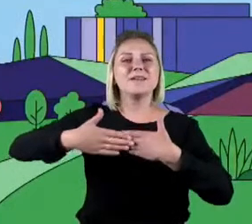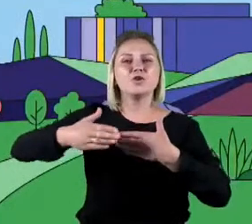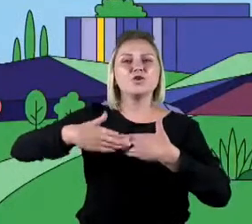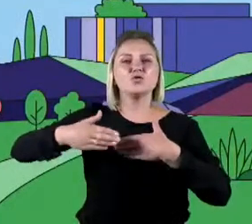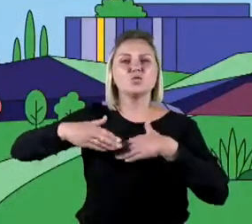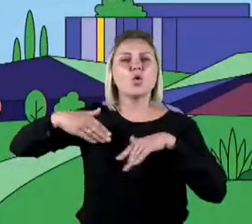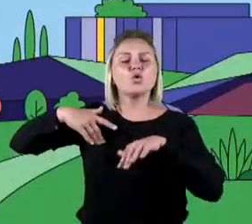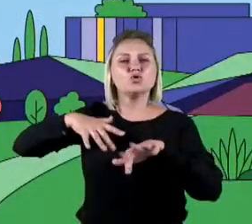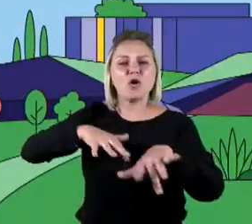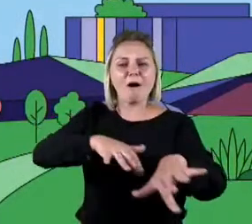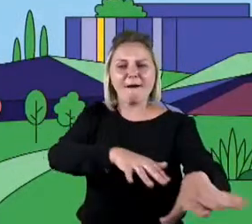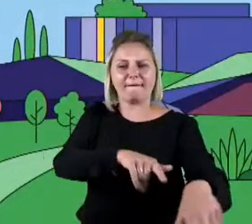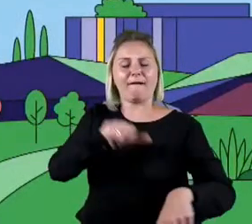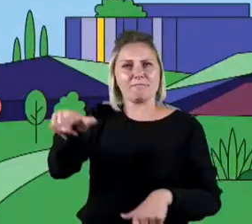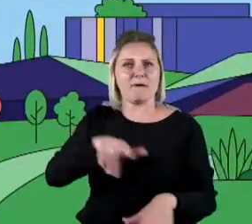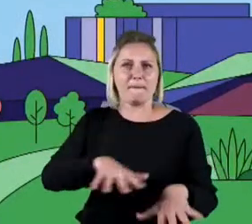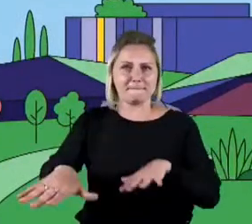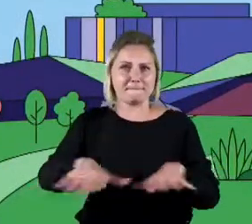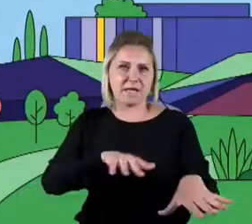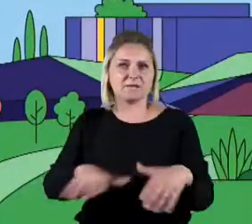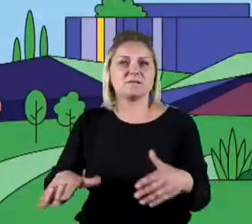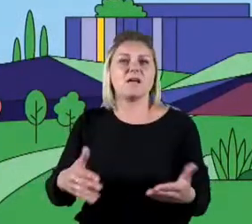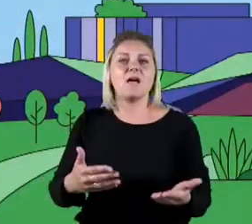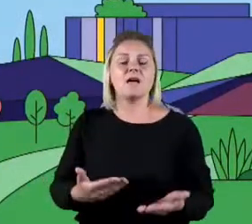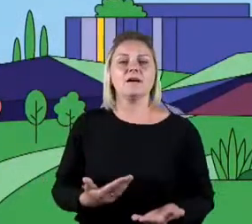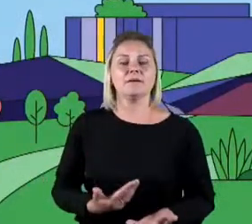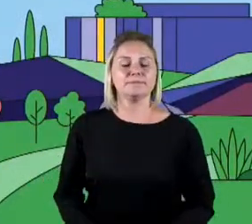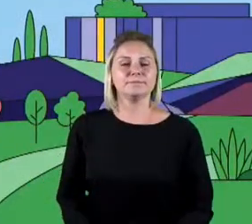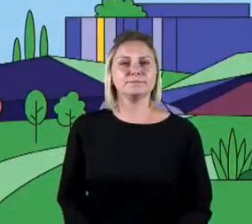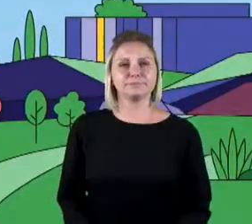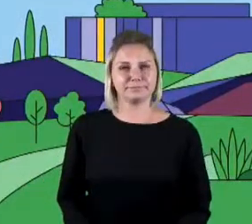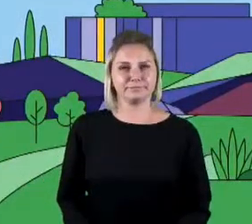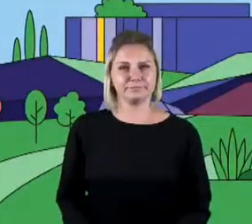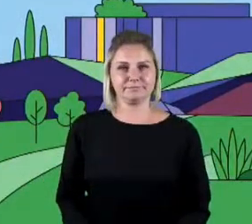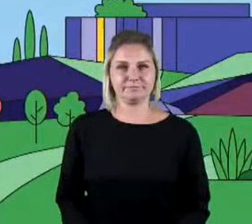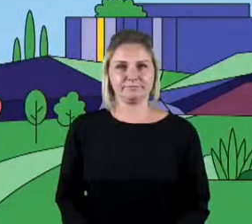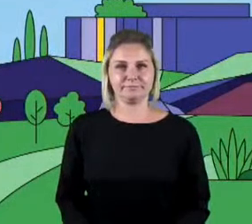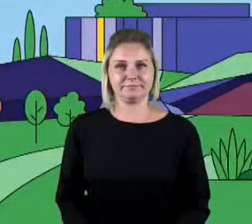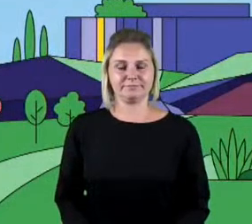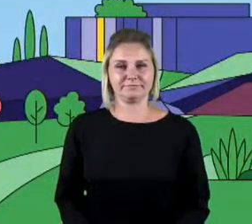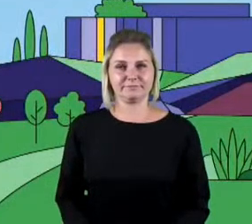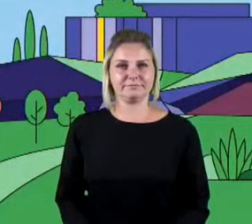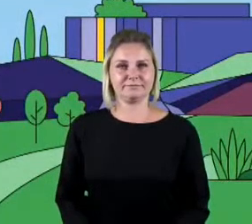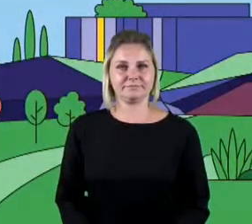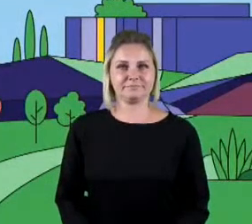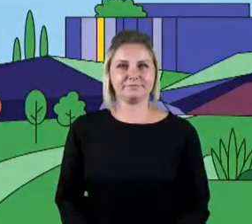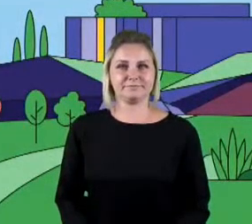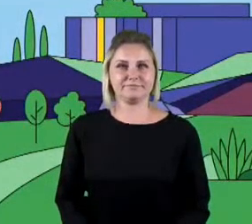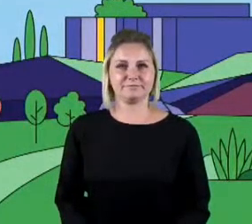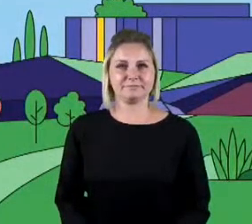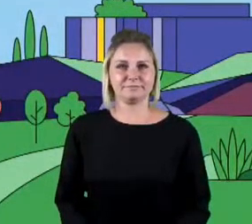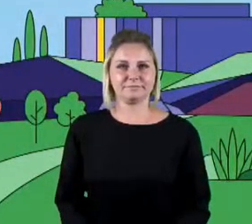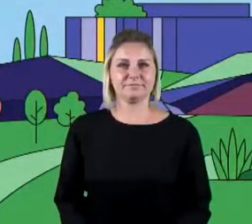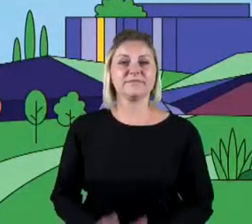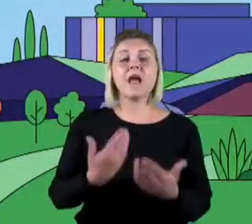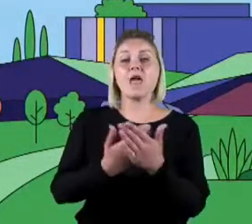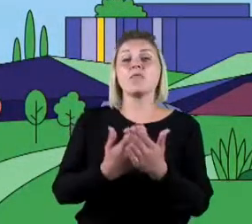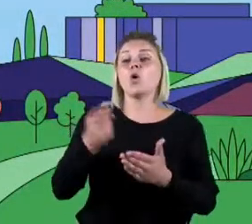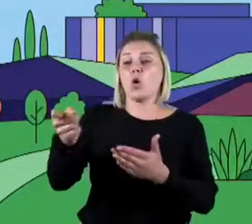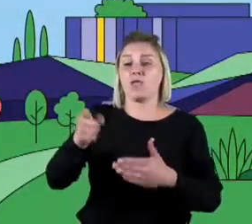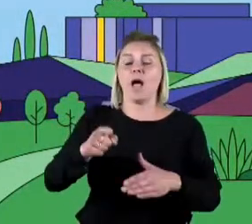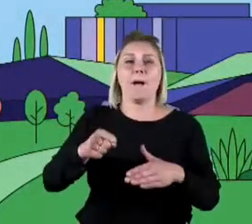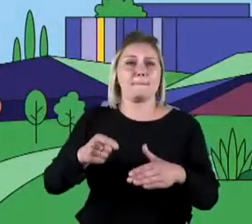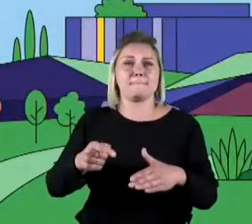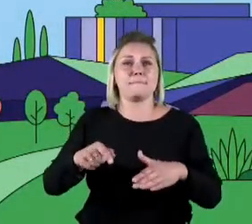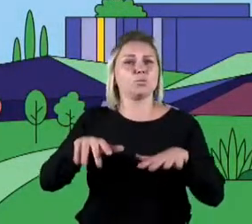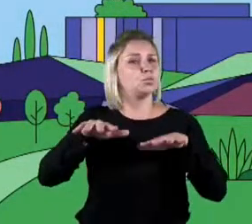the cleanup that we had to do take us many millions of ringgit and many weeks to do it. And then after that, we had